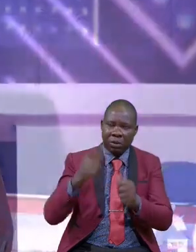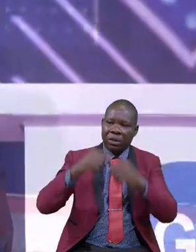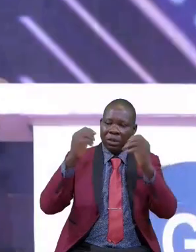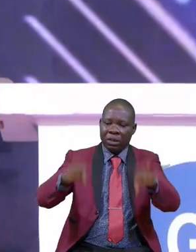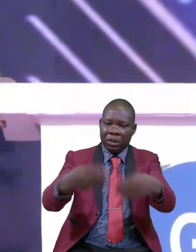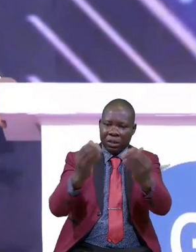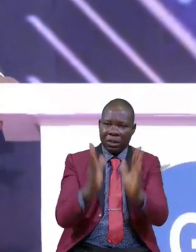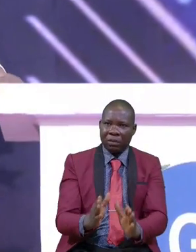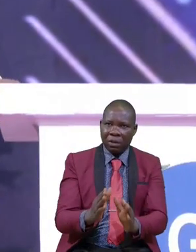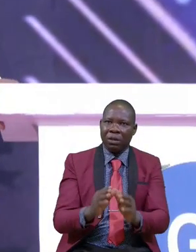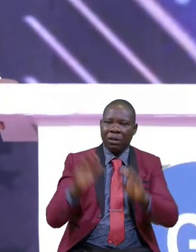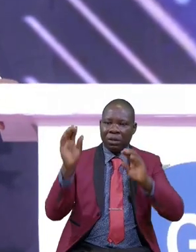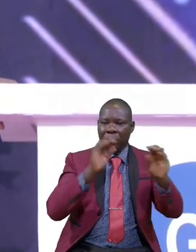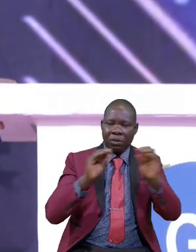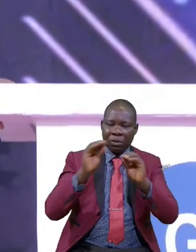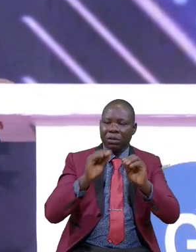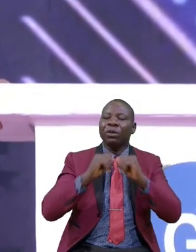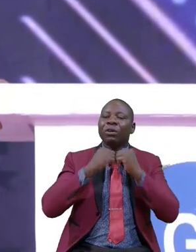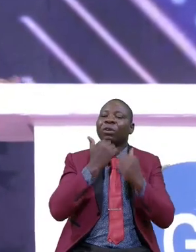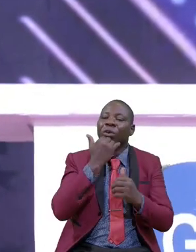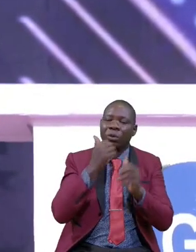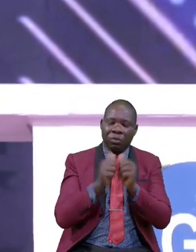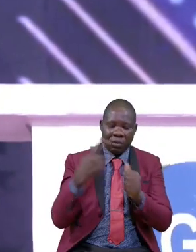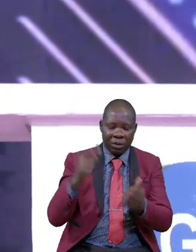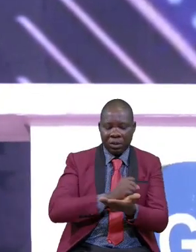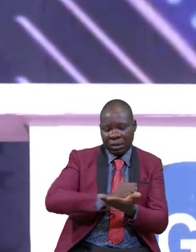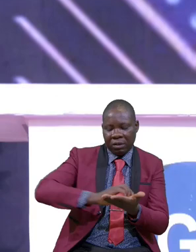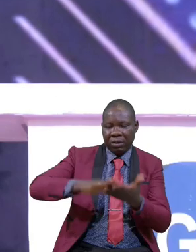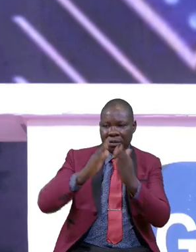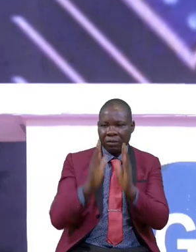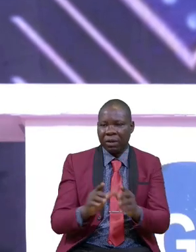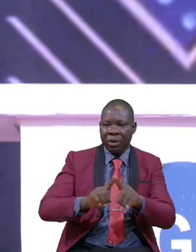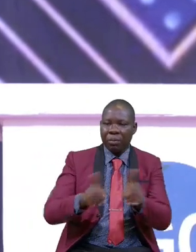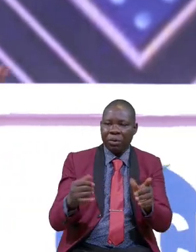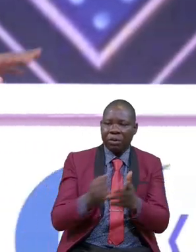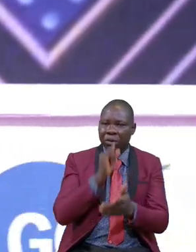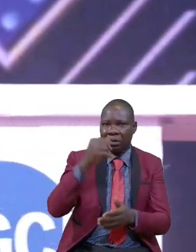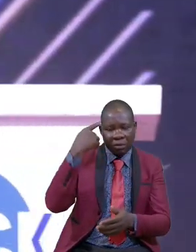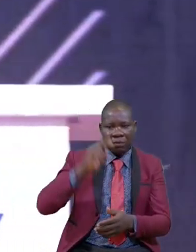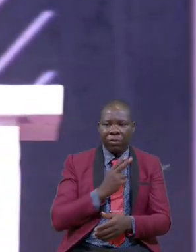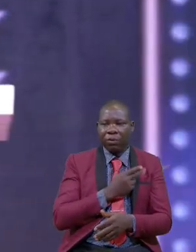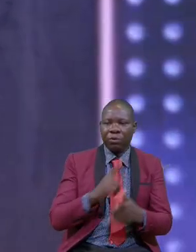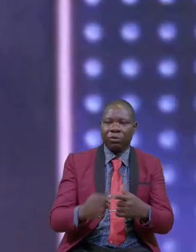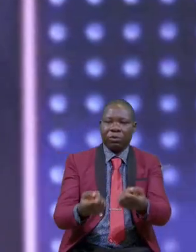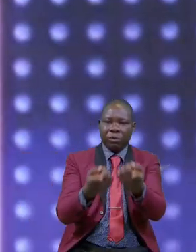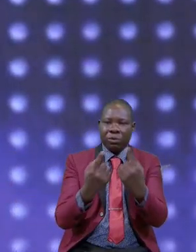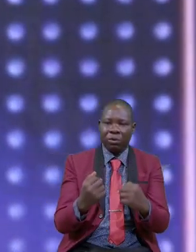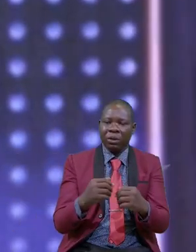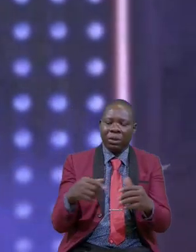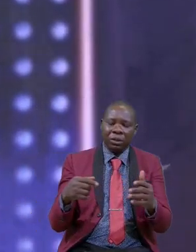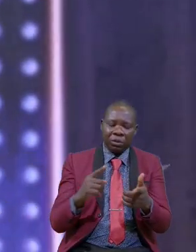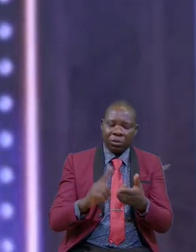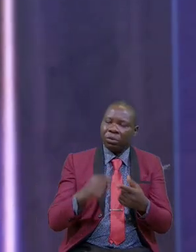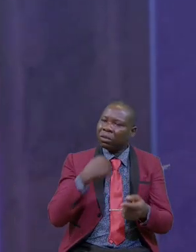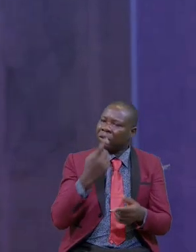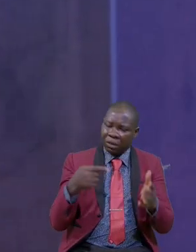with the sanctifier. But it's for us to mais come and c'est pour say, que nous hey, this venir is not denominational thing. Ce n'est pas une